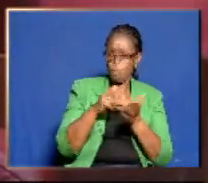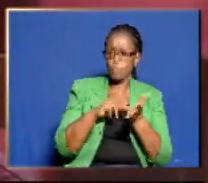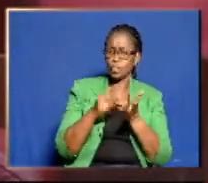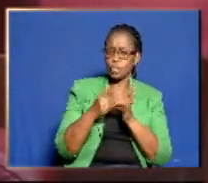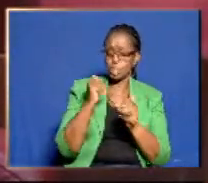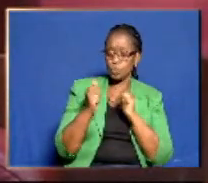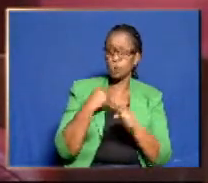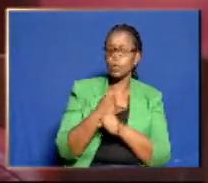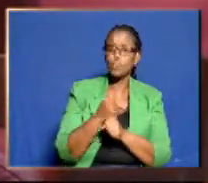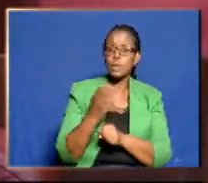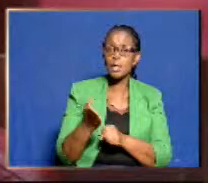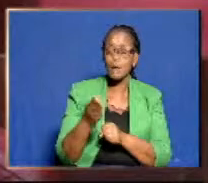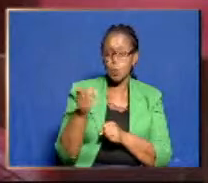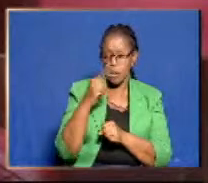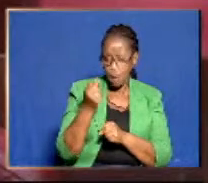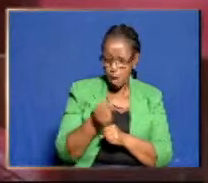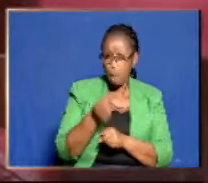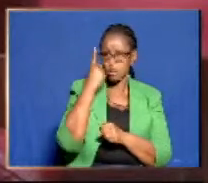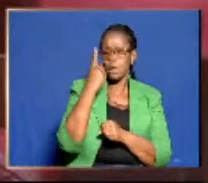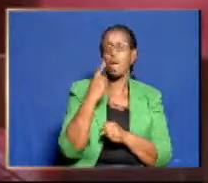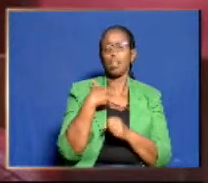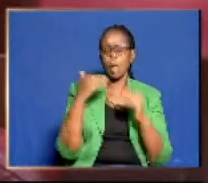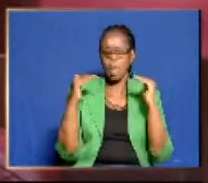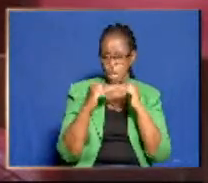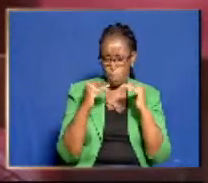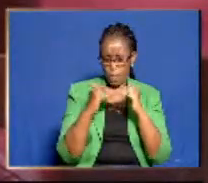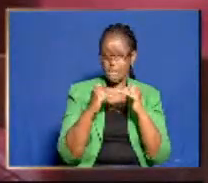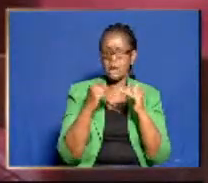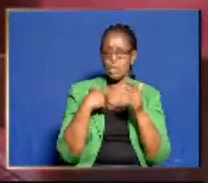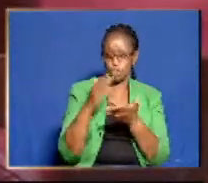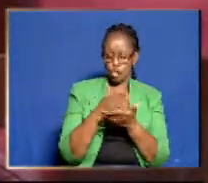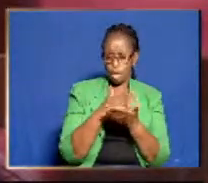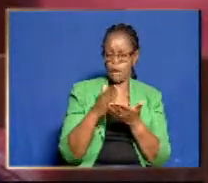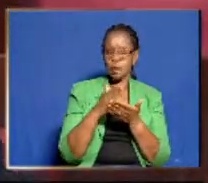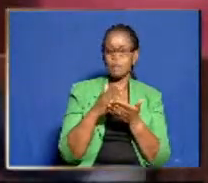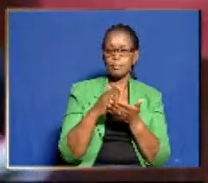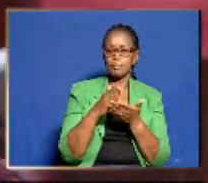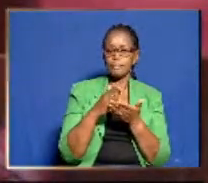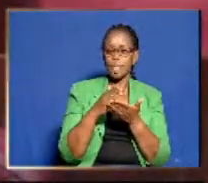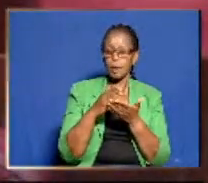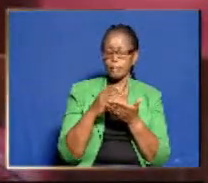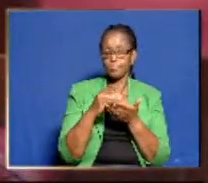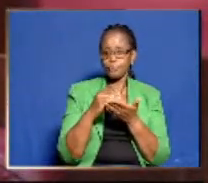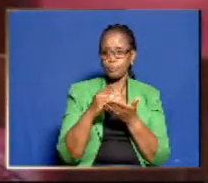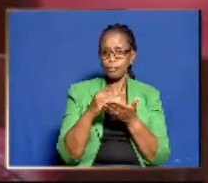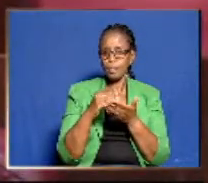realize what we call equity in project distribution, Mr. Speaker. Finally, Mr. Speaker,